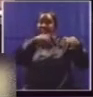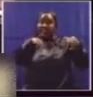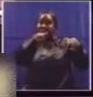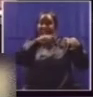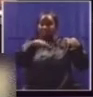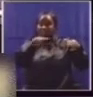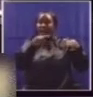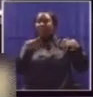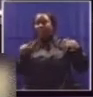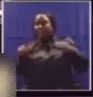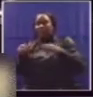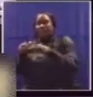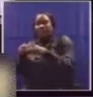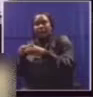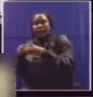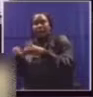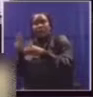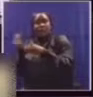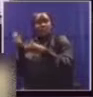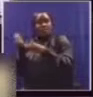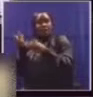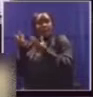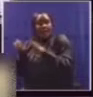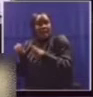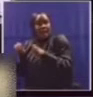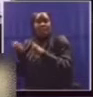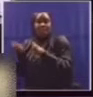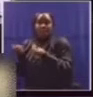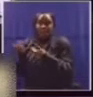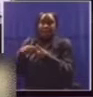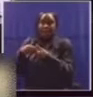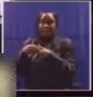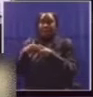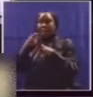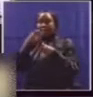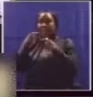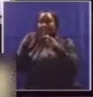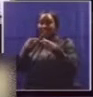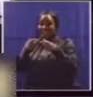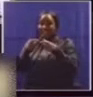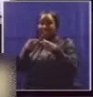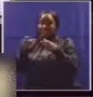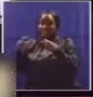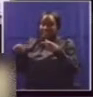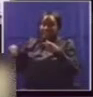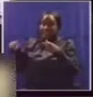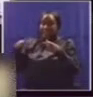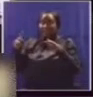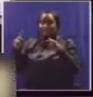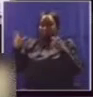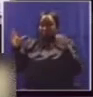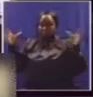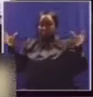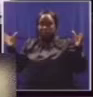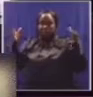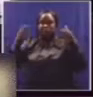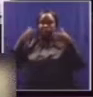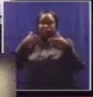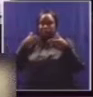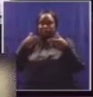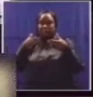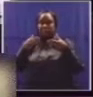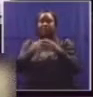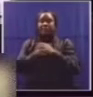medical schemes who are purchasing services on our behalf. And as I've said already, this is